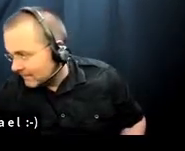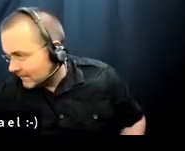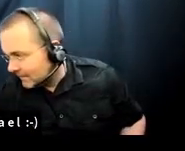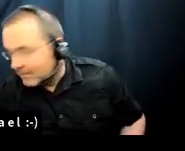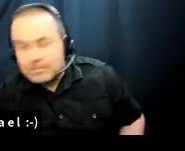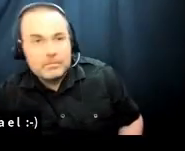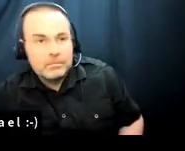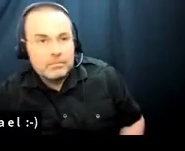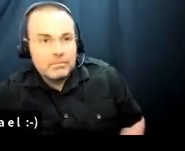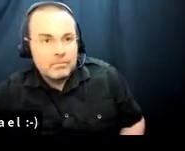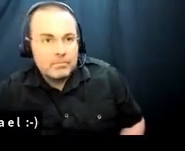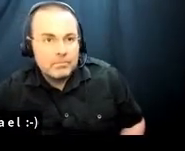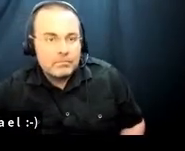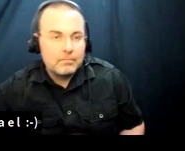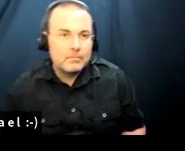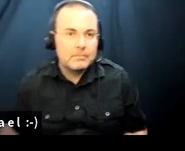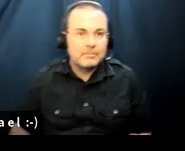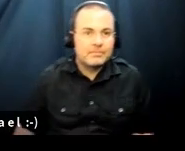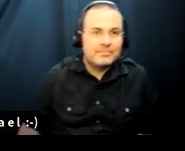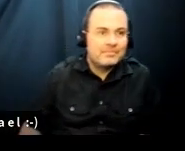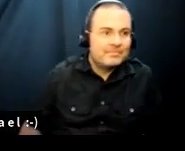you like school?